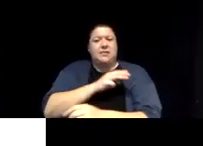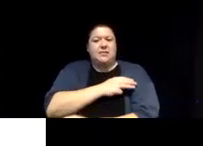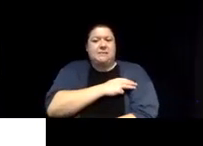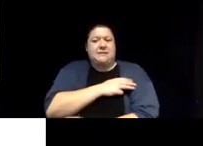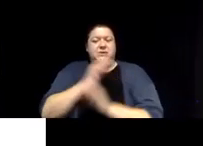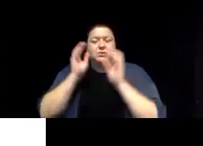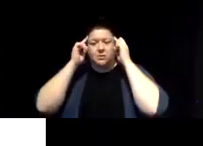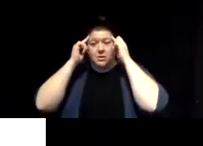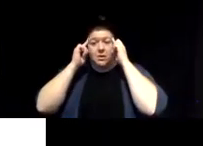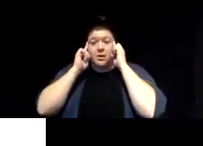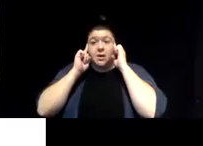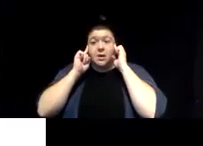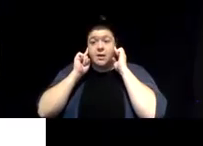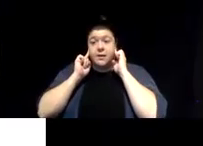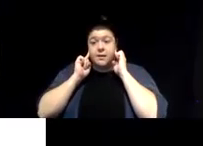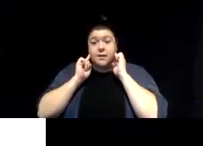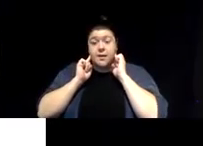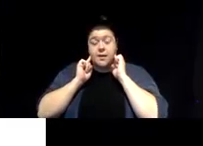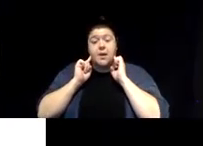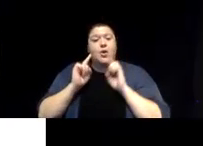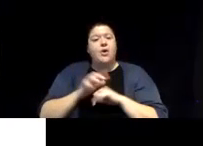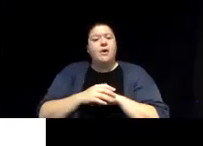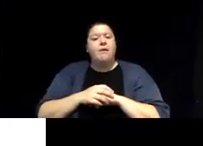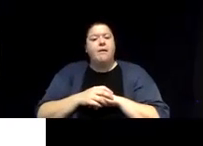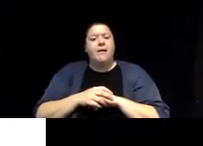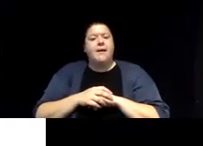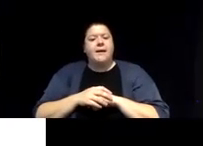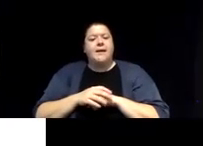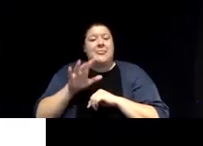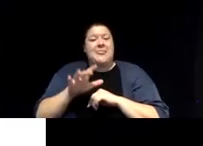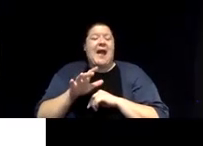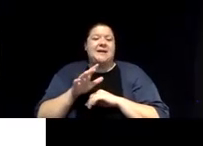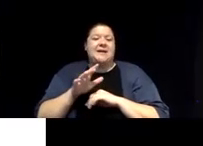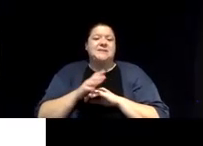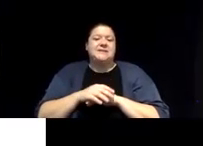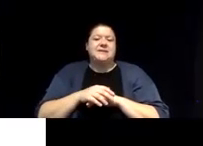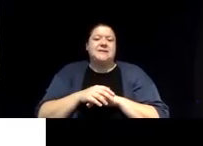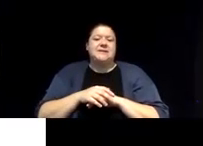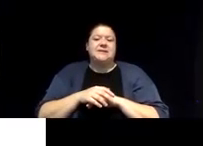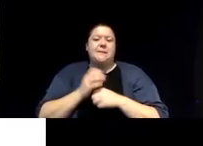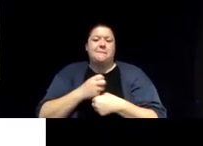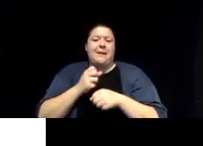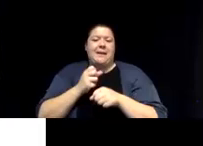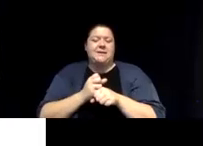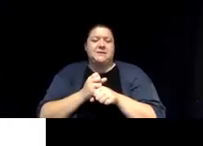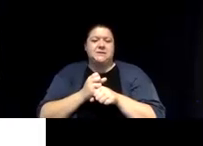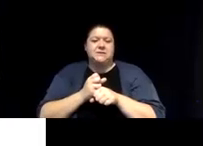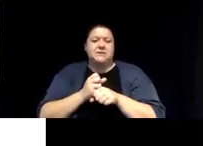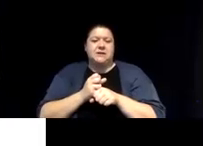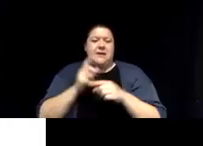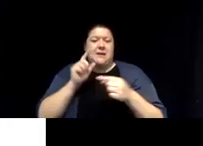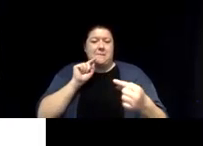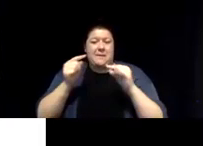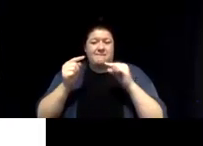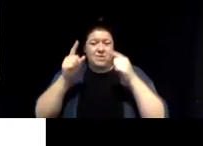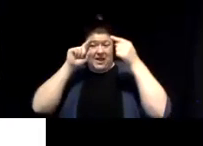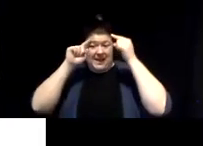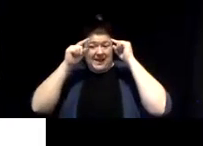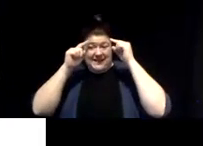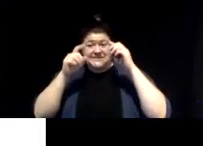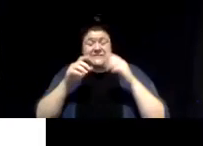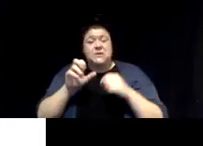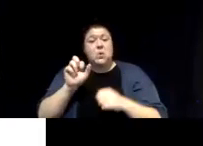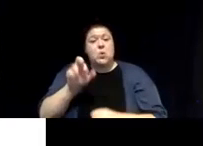bone, the skull bones, and so that tension actually creates painful headaches, or it could be that you